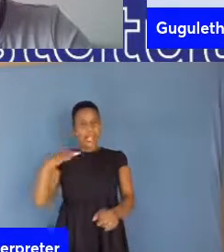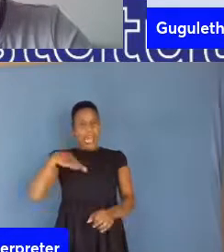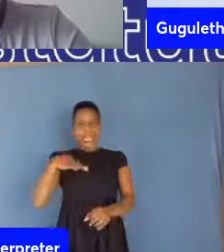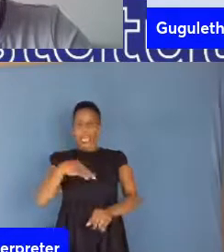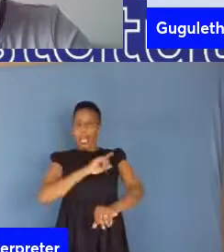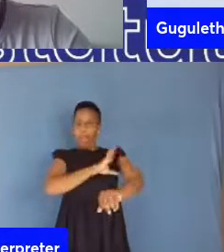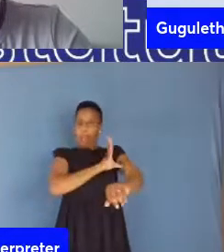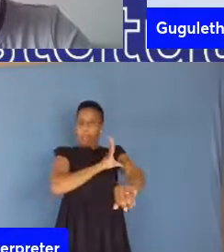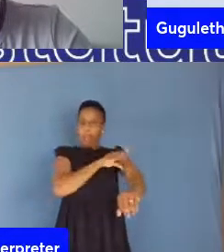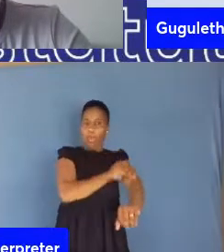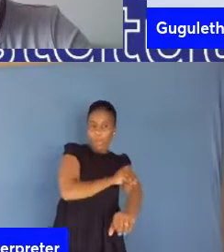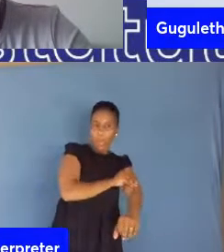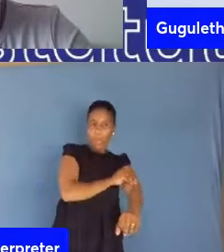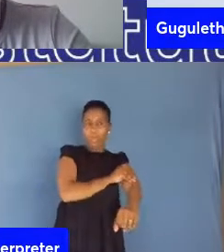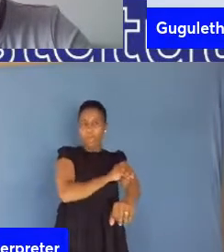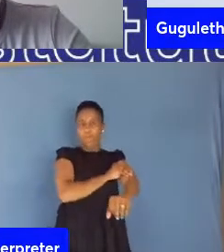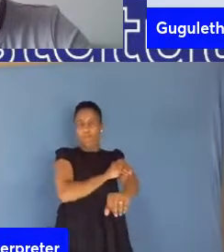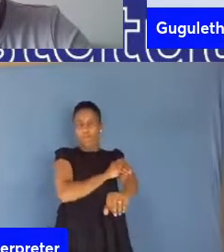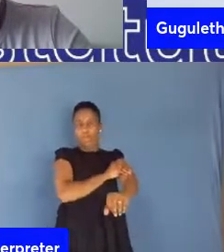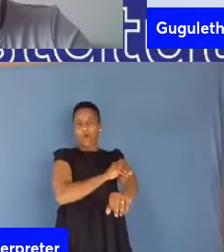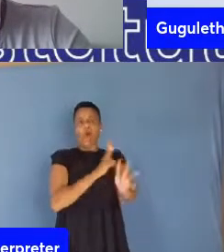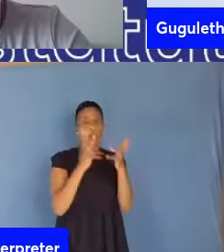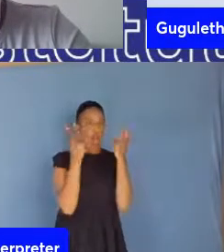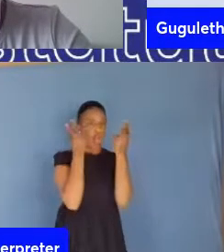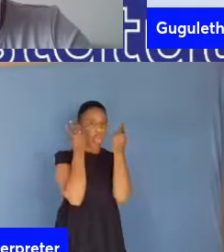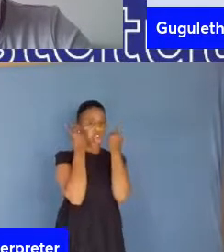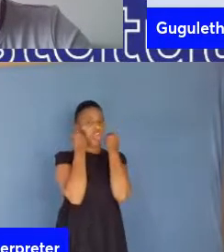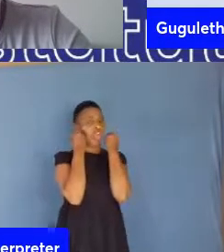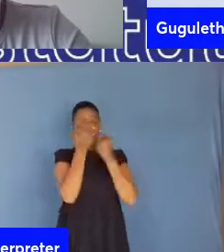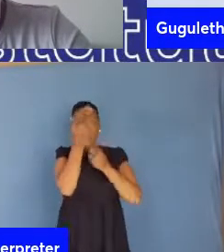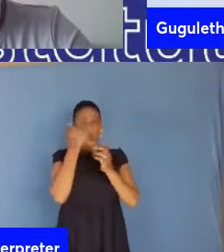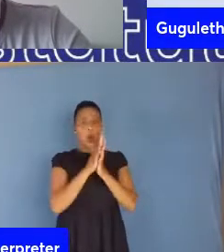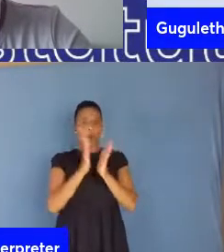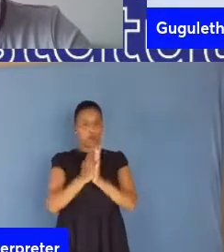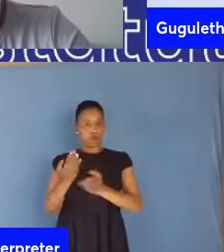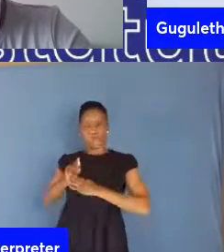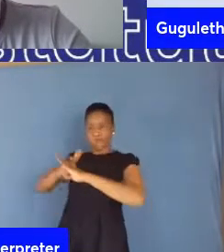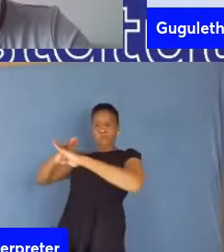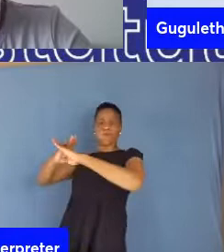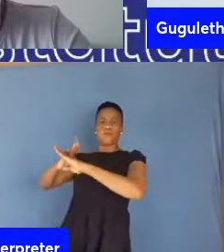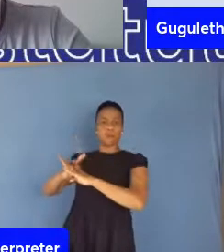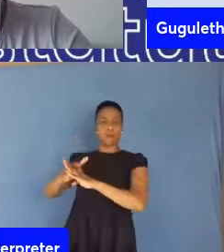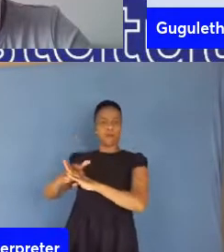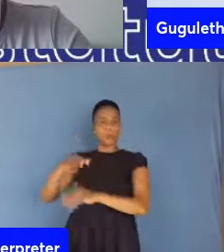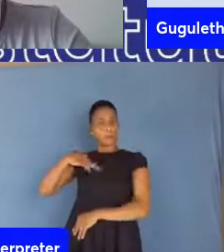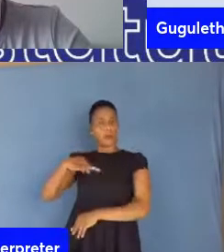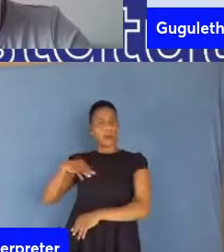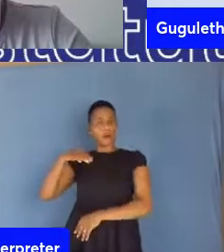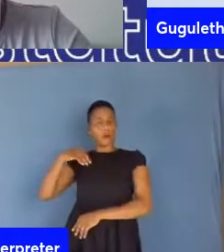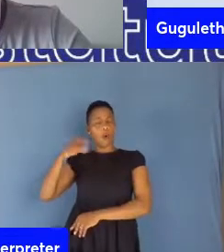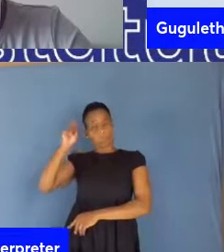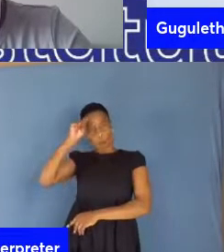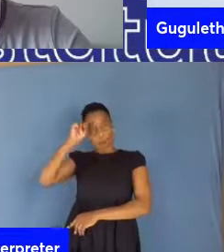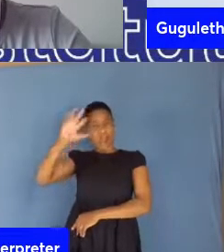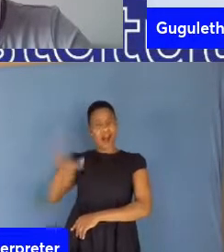who does not have a voice? Can you imagine if that girl can't even access